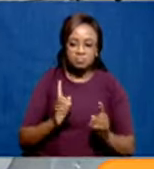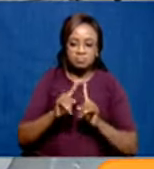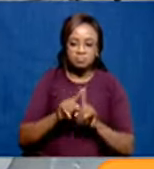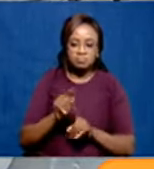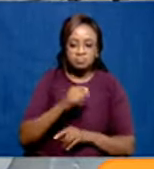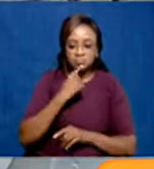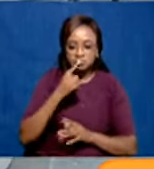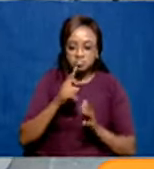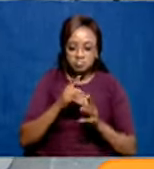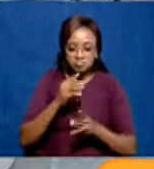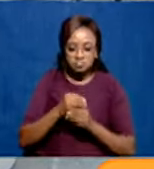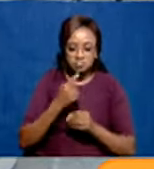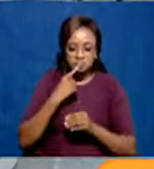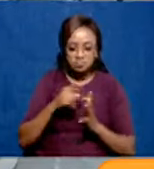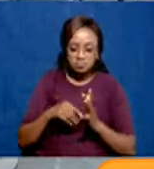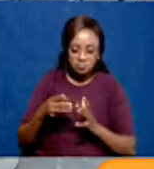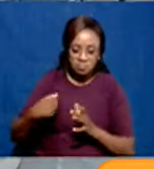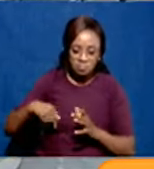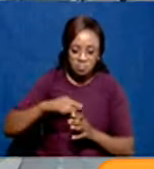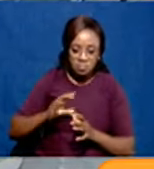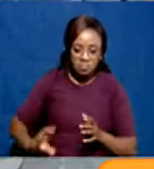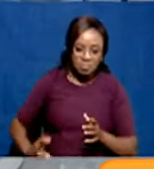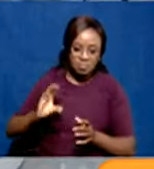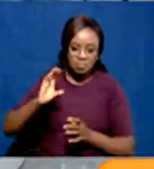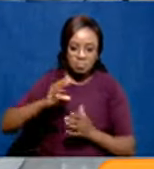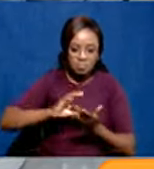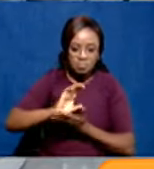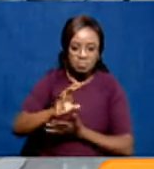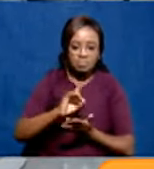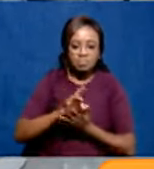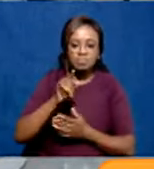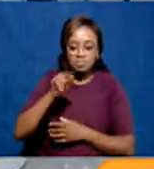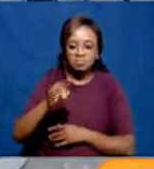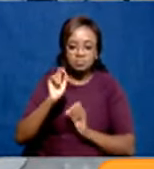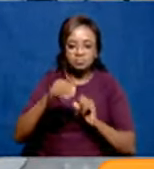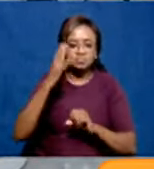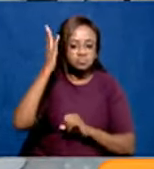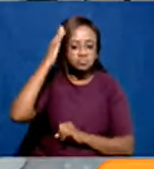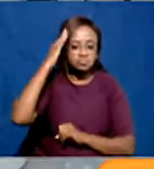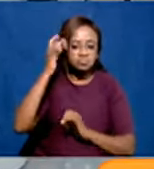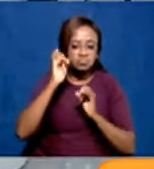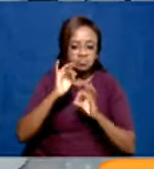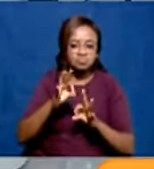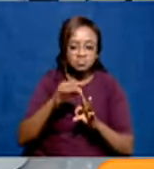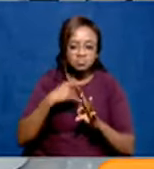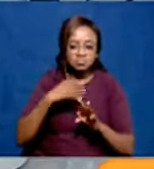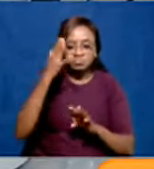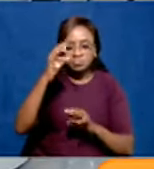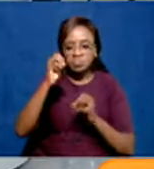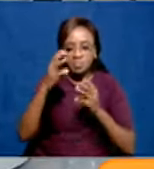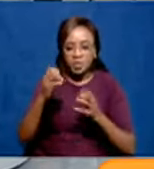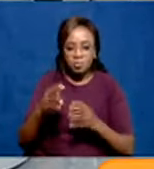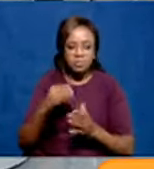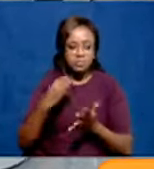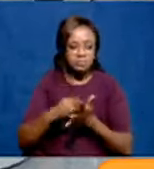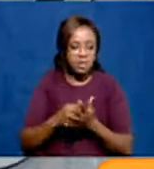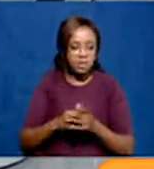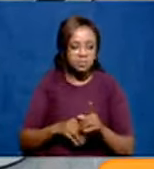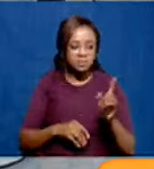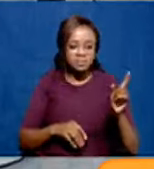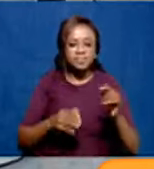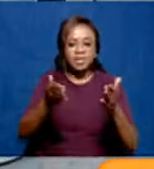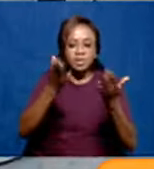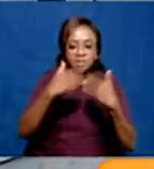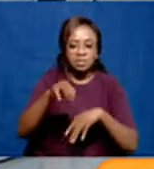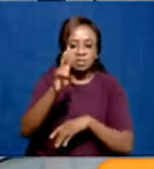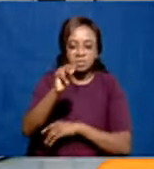out-of-pocket expenditure. Exactly, and quality. Yeah, but out-of-pocket, I said we can only determine that out-of-pocket once we see what the tariffs are. But you see, the issue about...